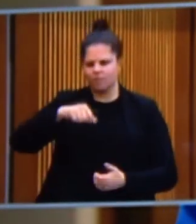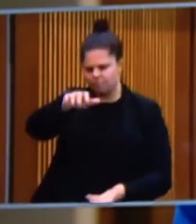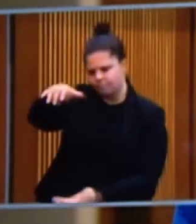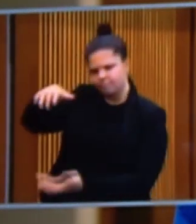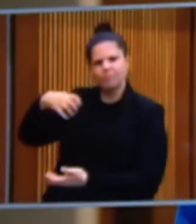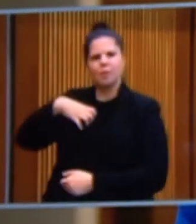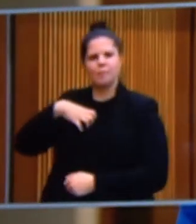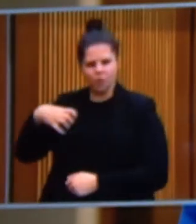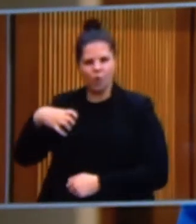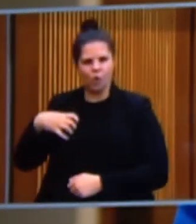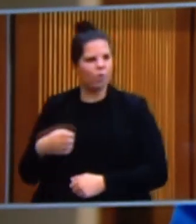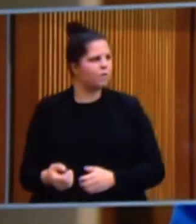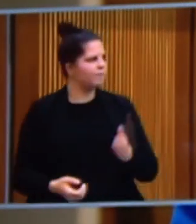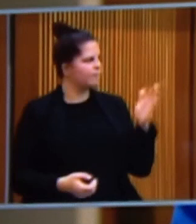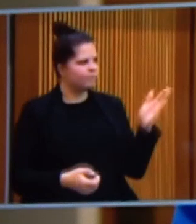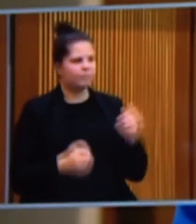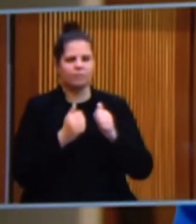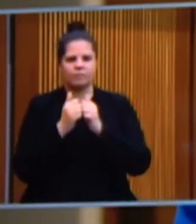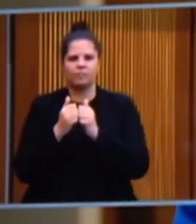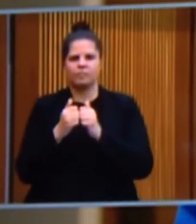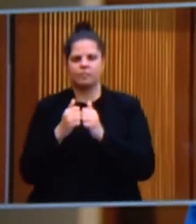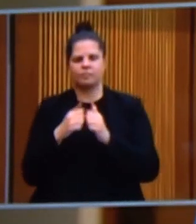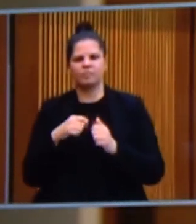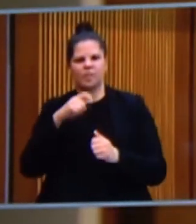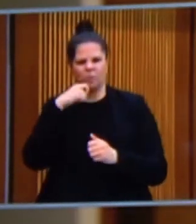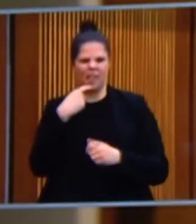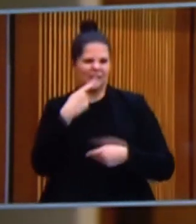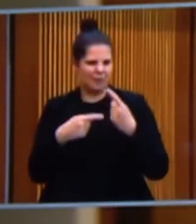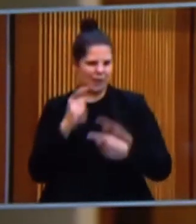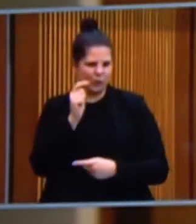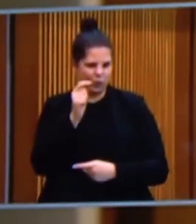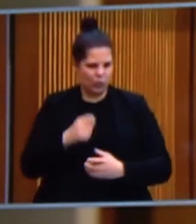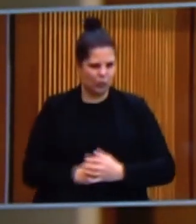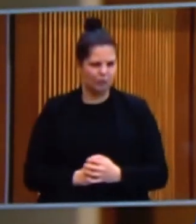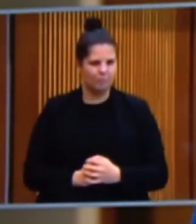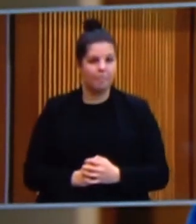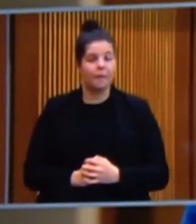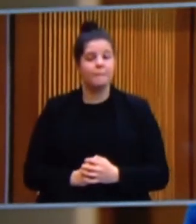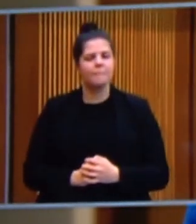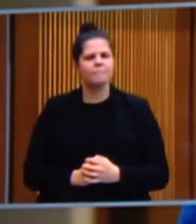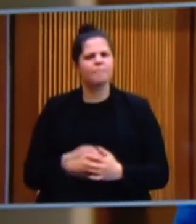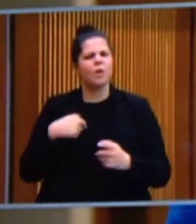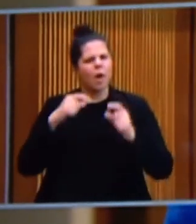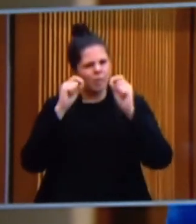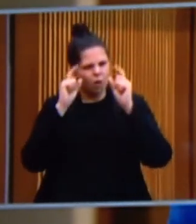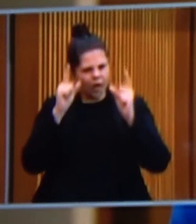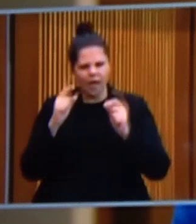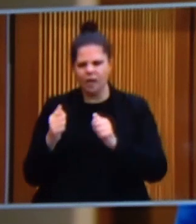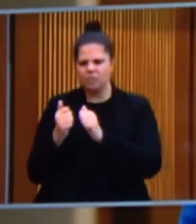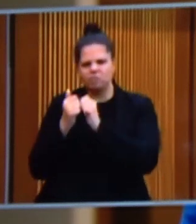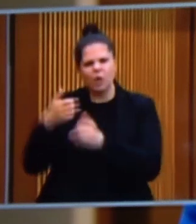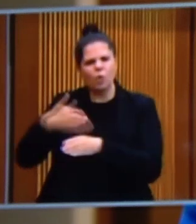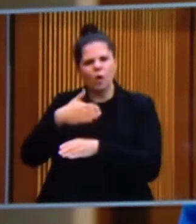the Chief Nurse Alison McMillan, discuss. I'm aware that colleagues in critical care, primary